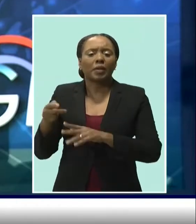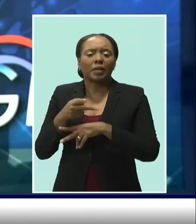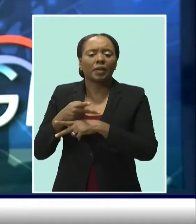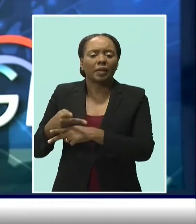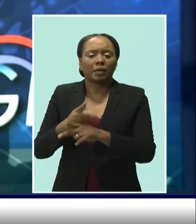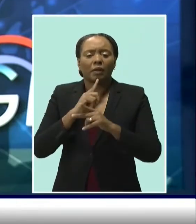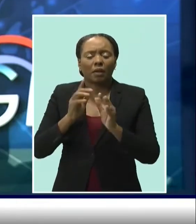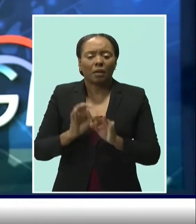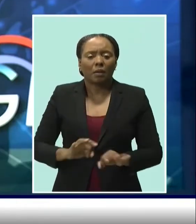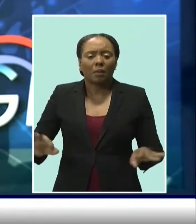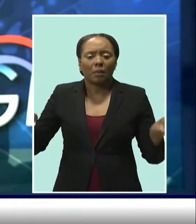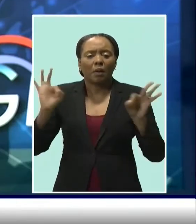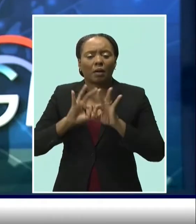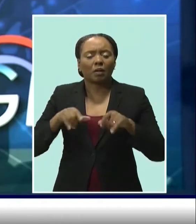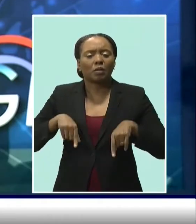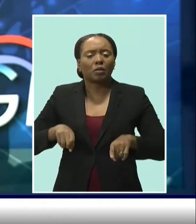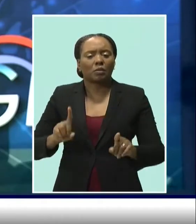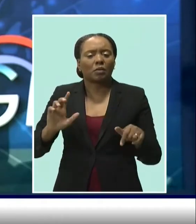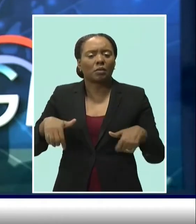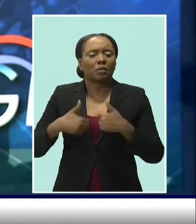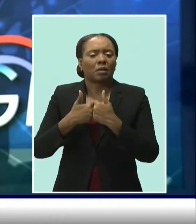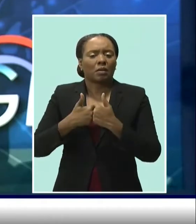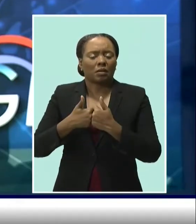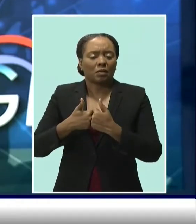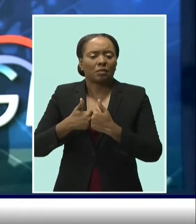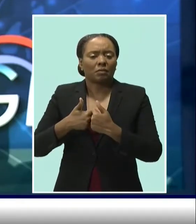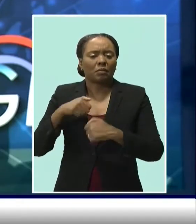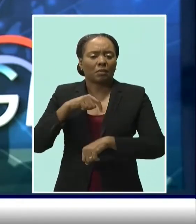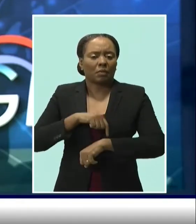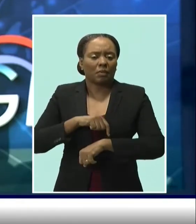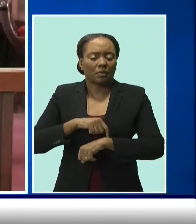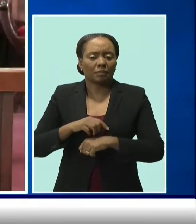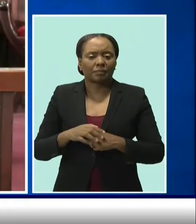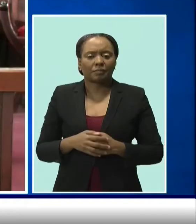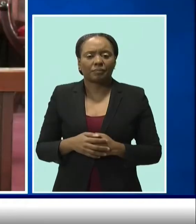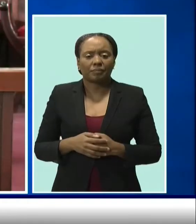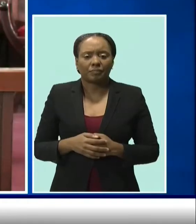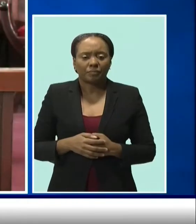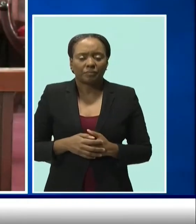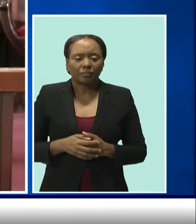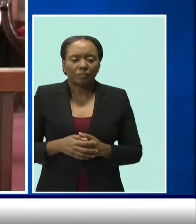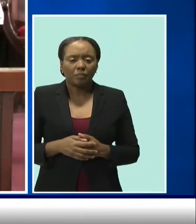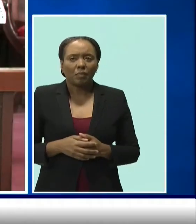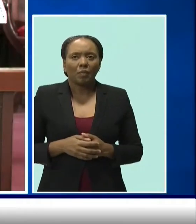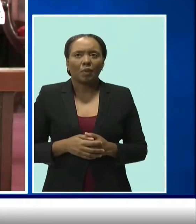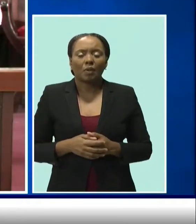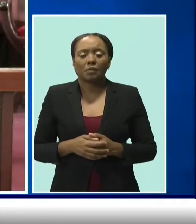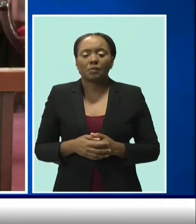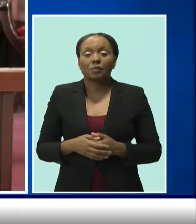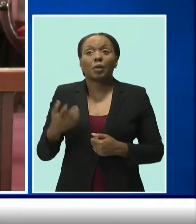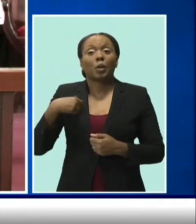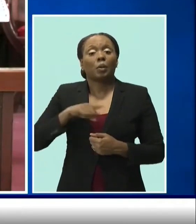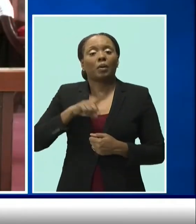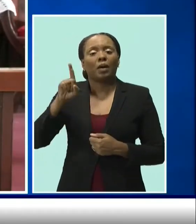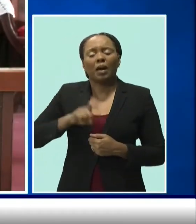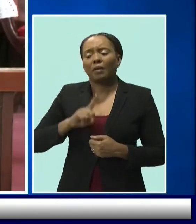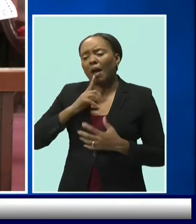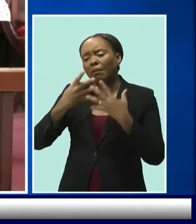is extremely important during these challenging times. We have to care for each other, love each